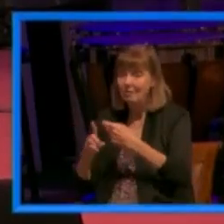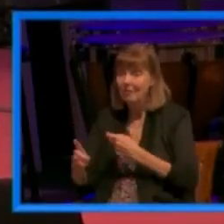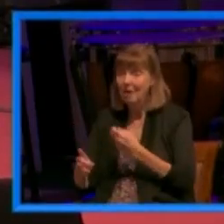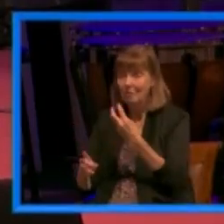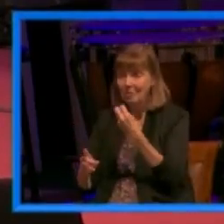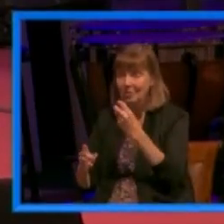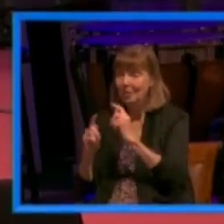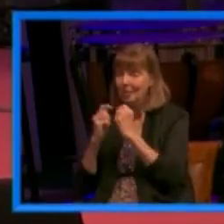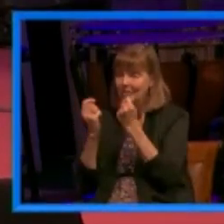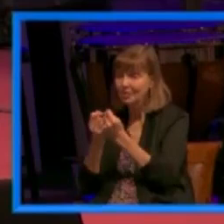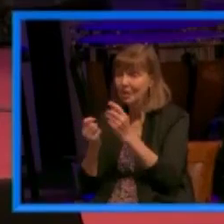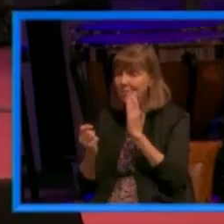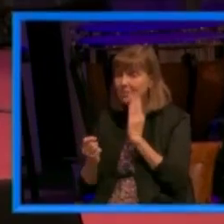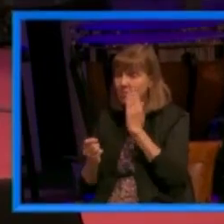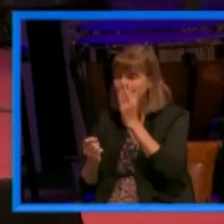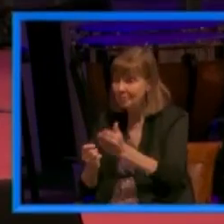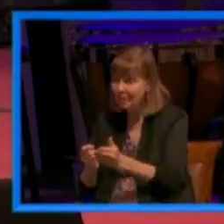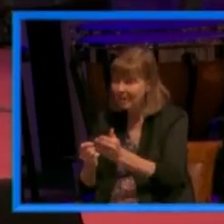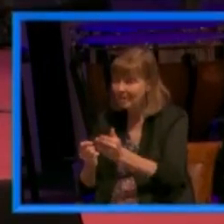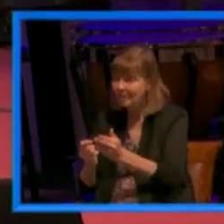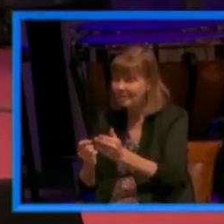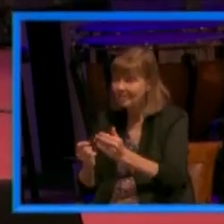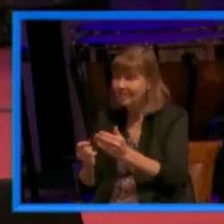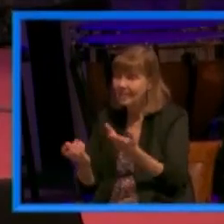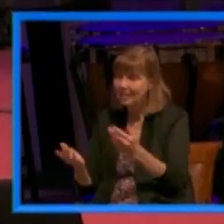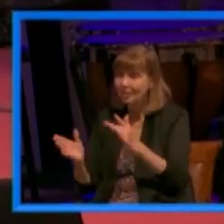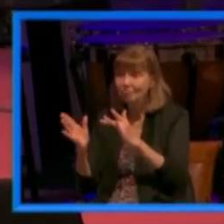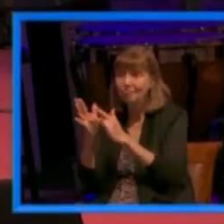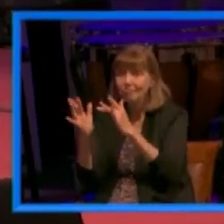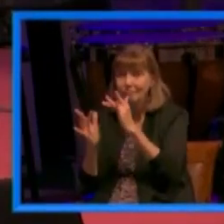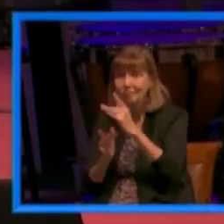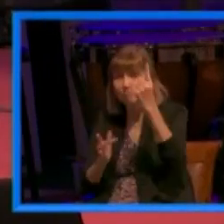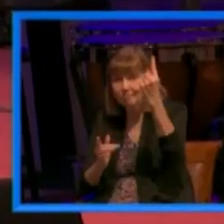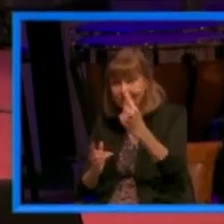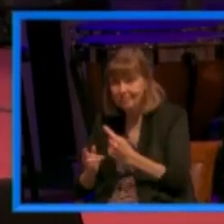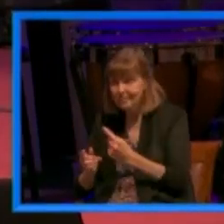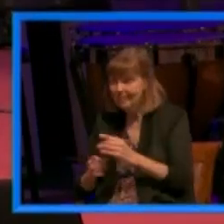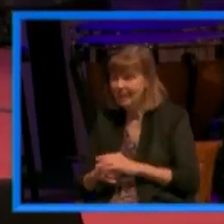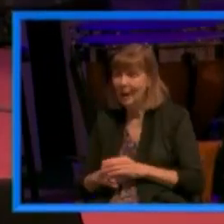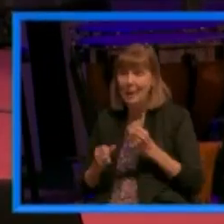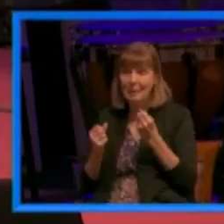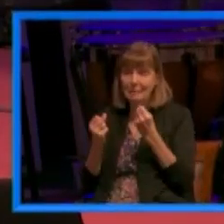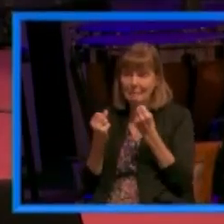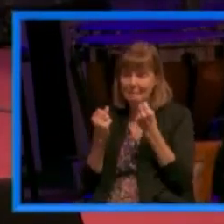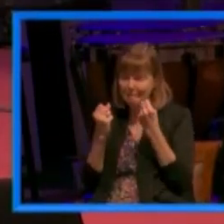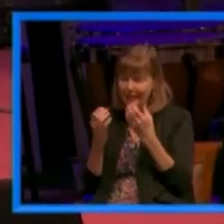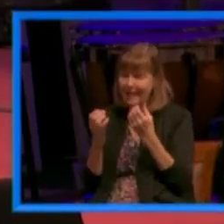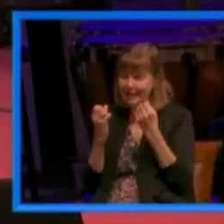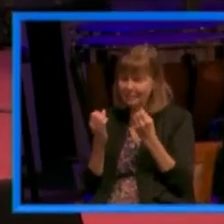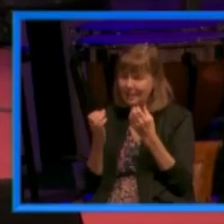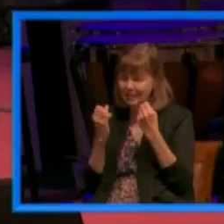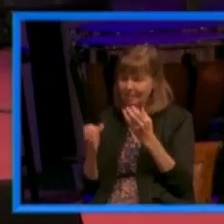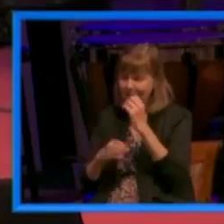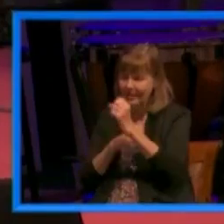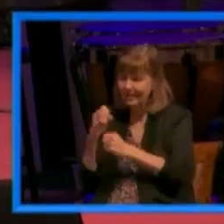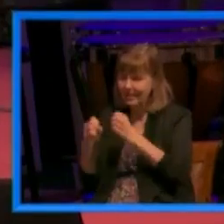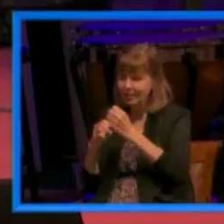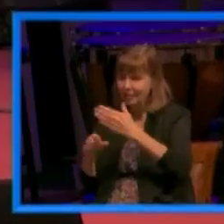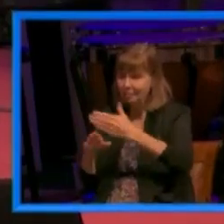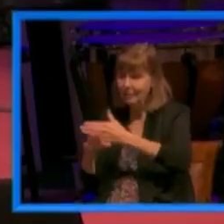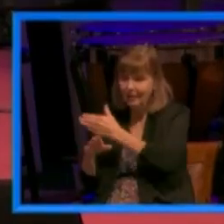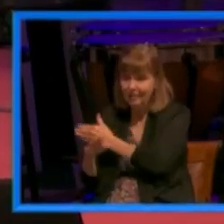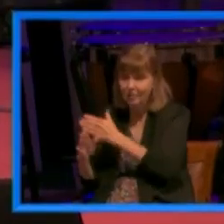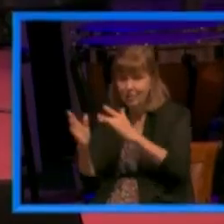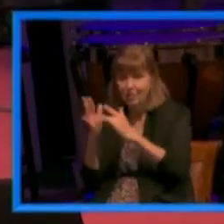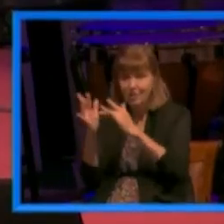in this very story, centuries before Jesus, there is the grace of God for sin. Why